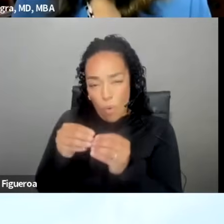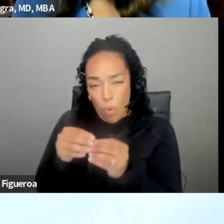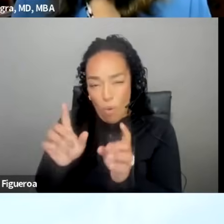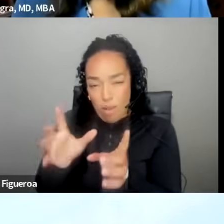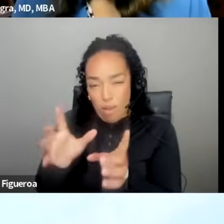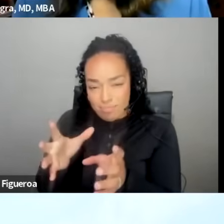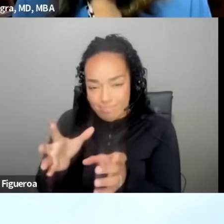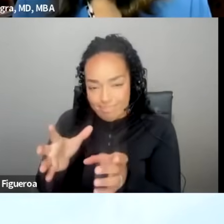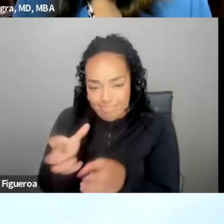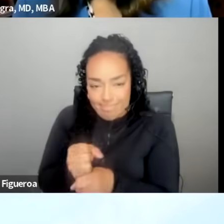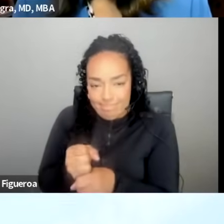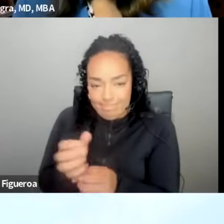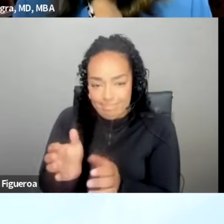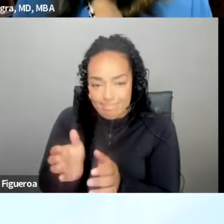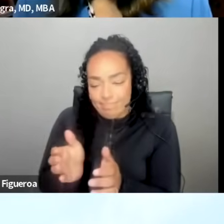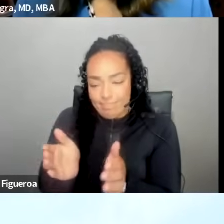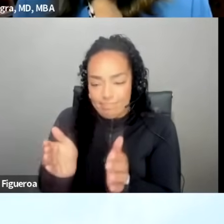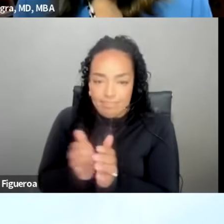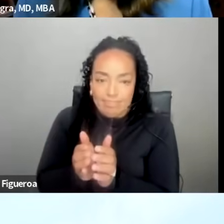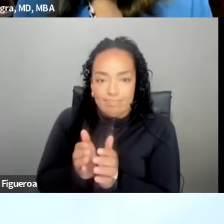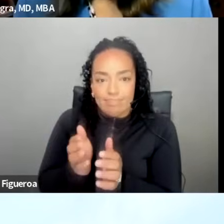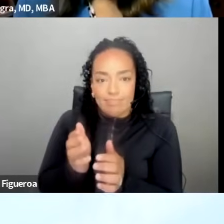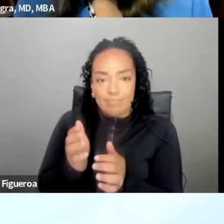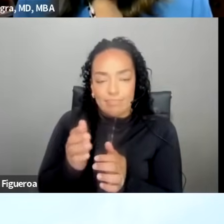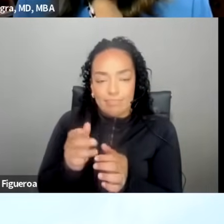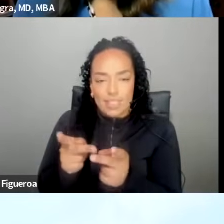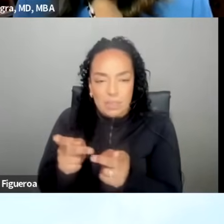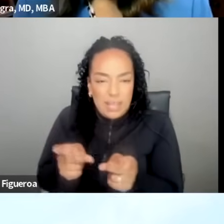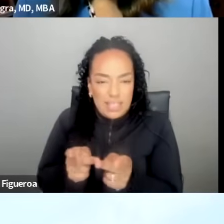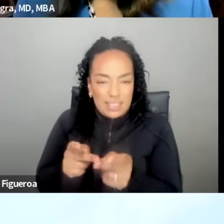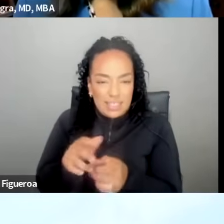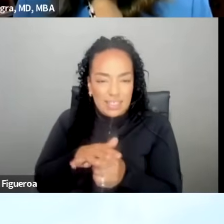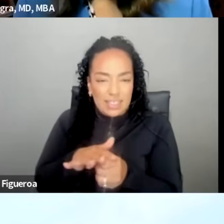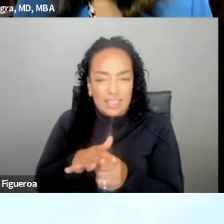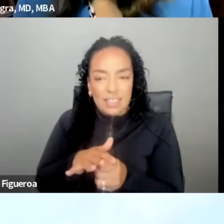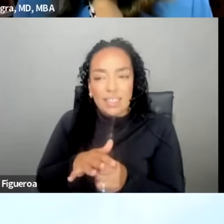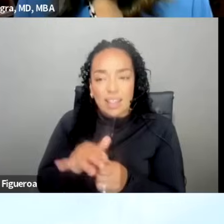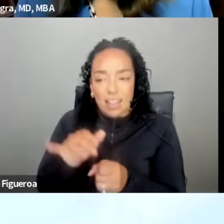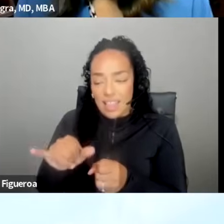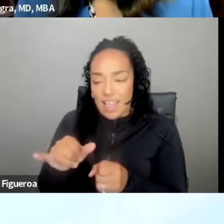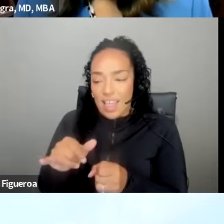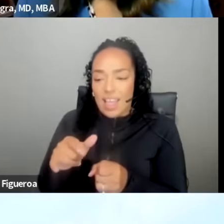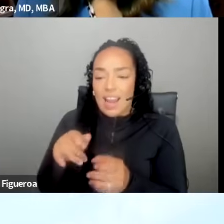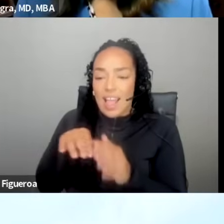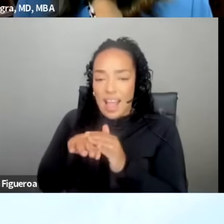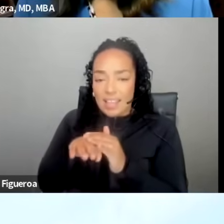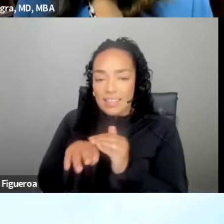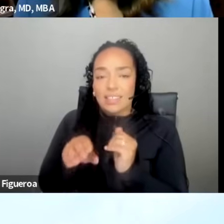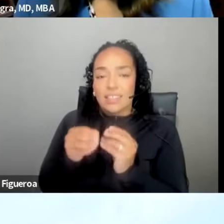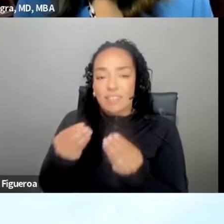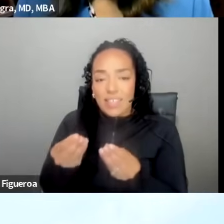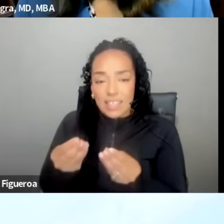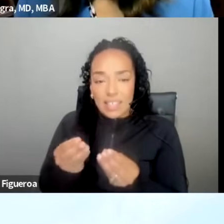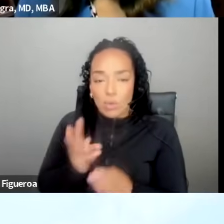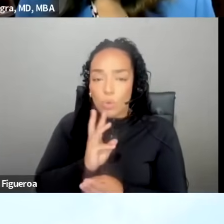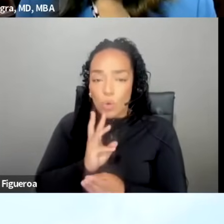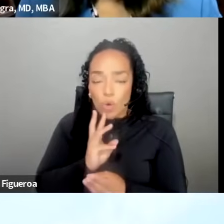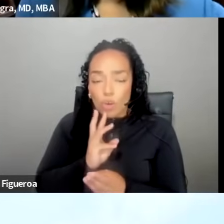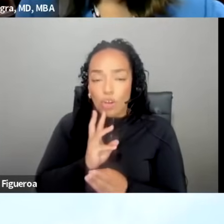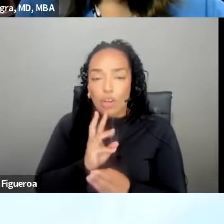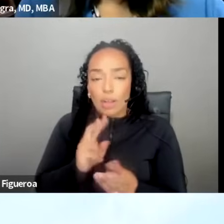spaces, and that confinement and the access to feed and water attracting wild birds to the